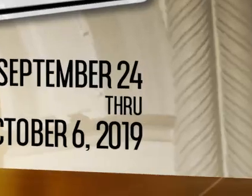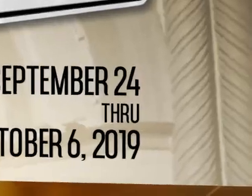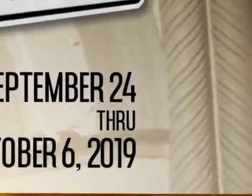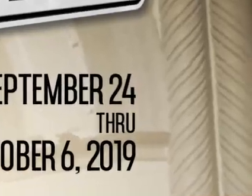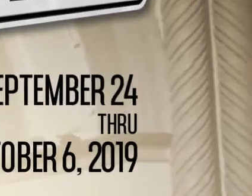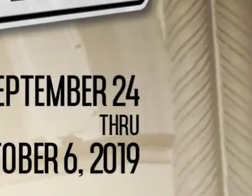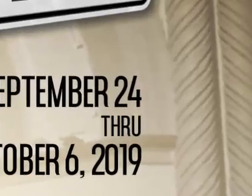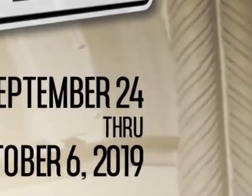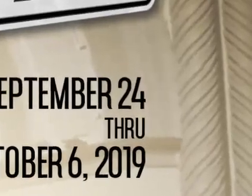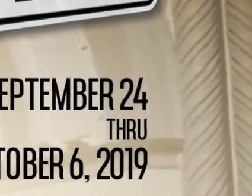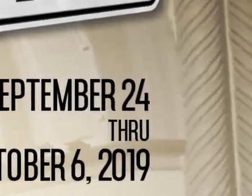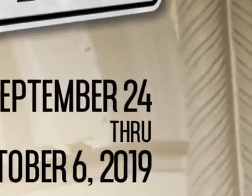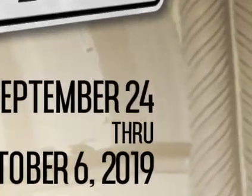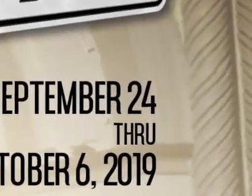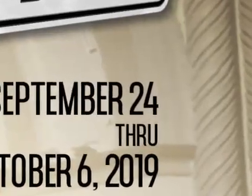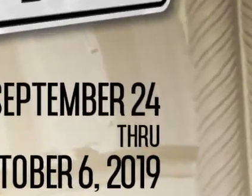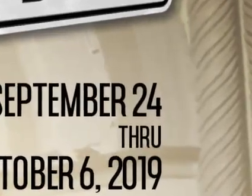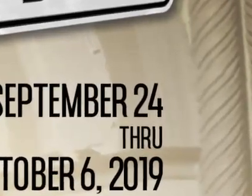Theater.